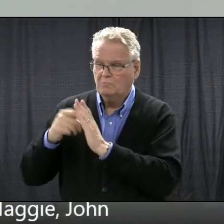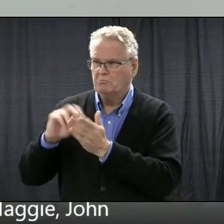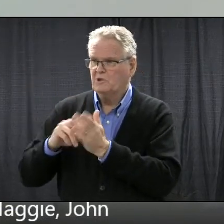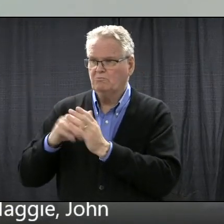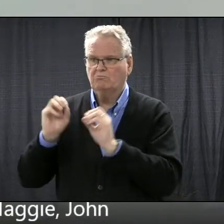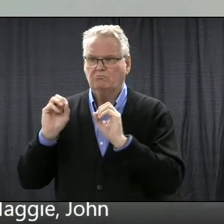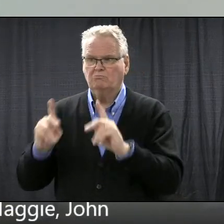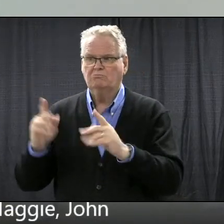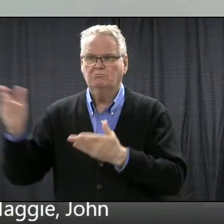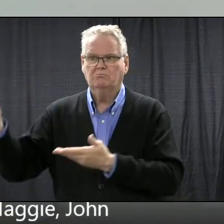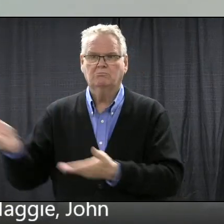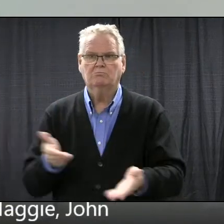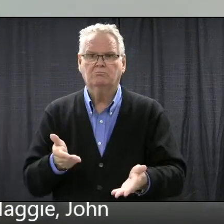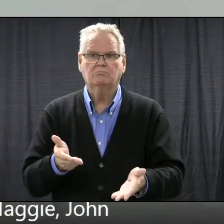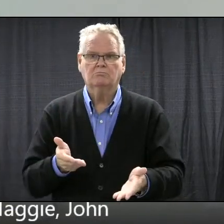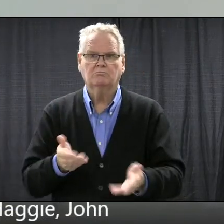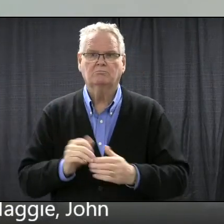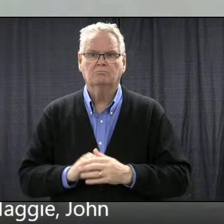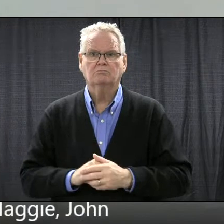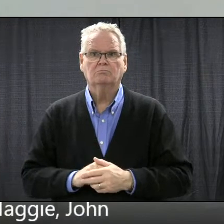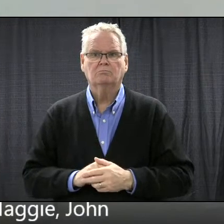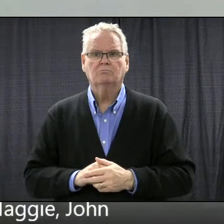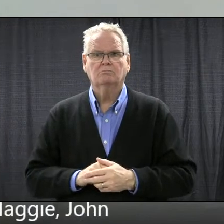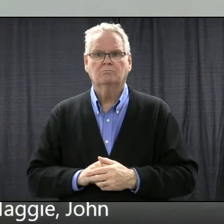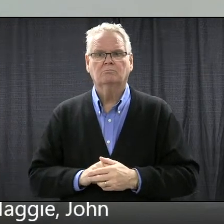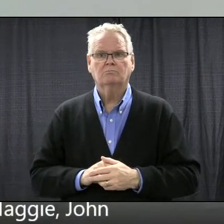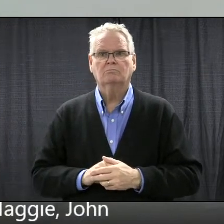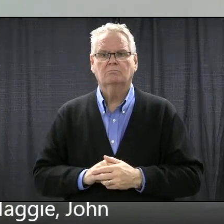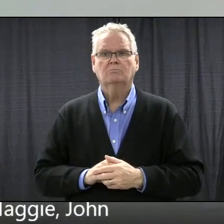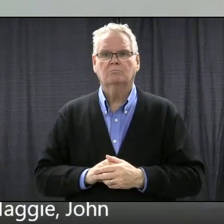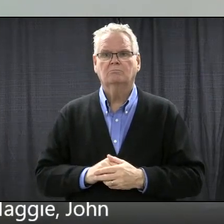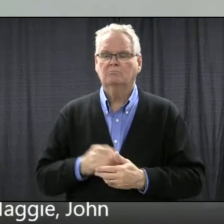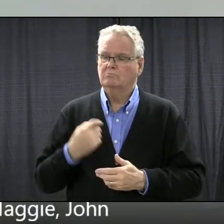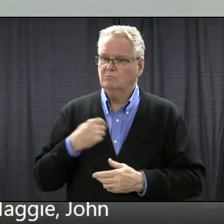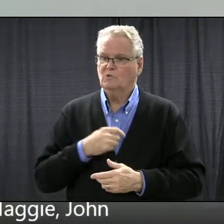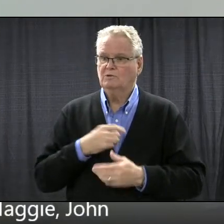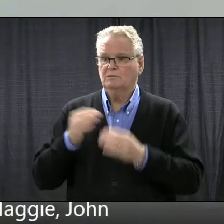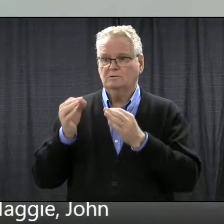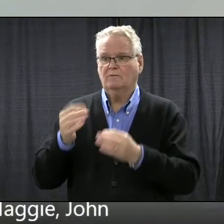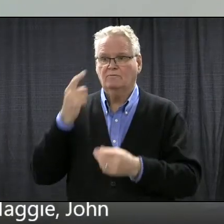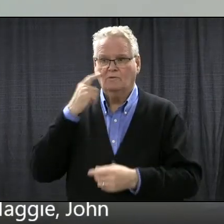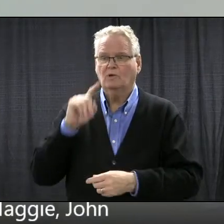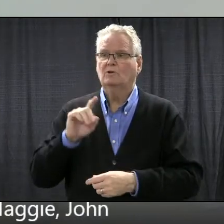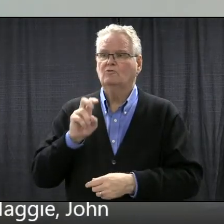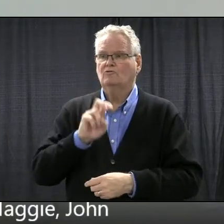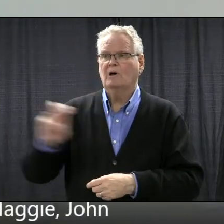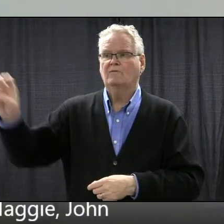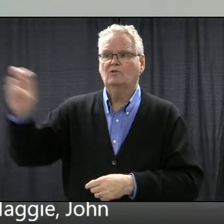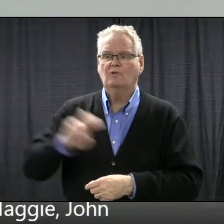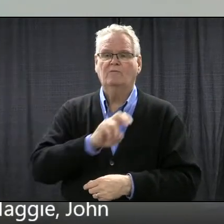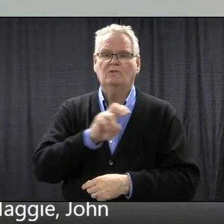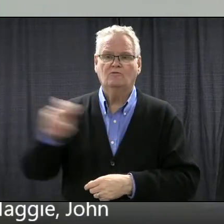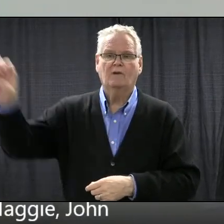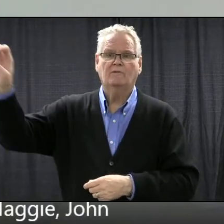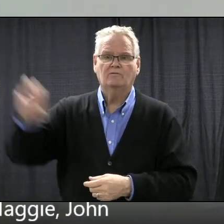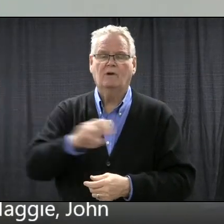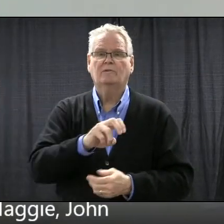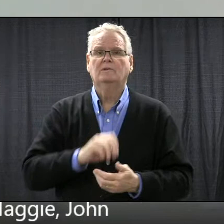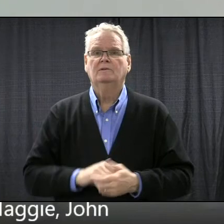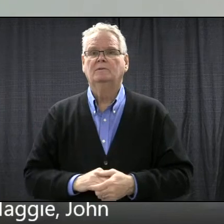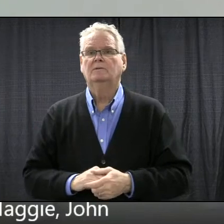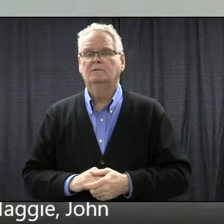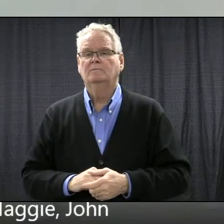Labrador's arrangements for travellers entering the province from any destination. So essentially they would, if